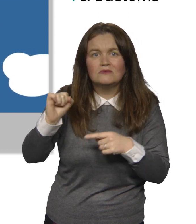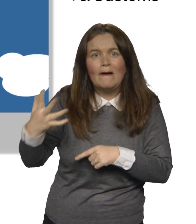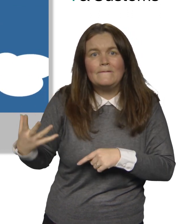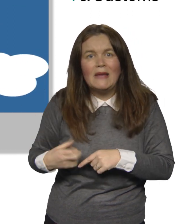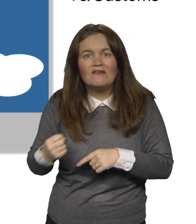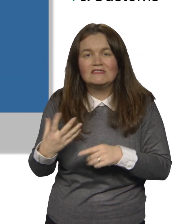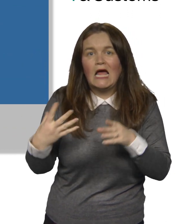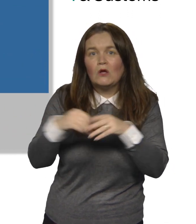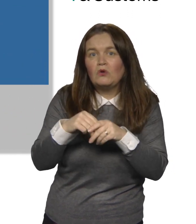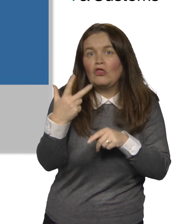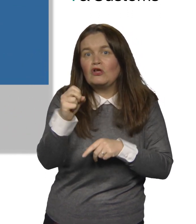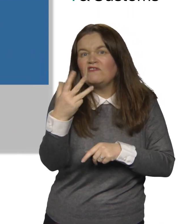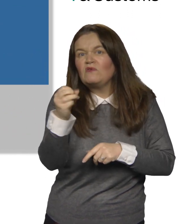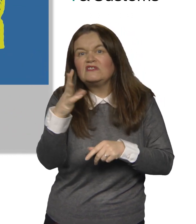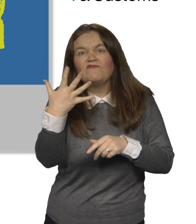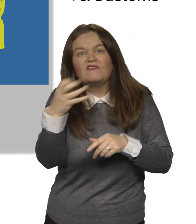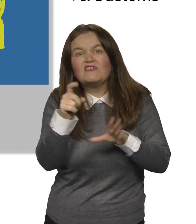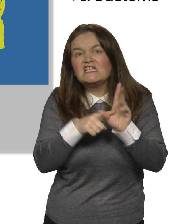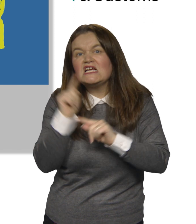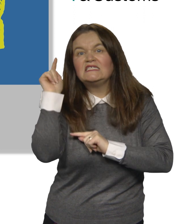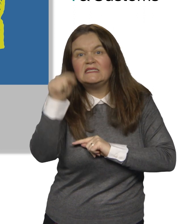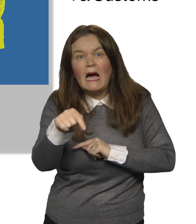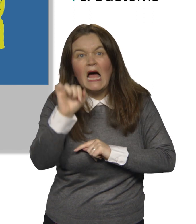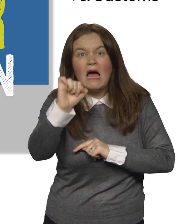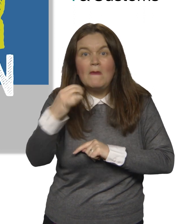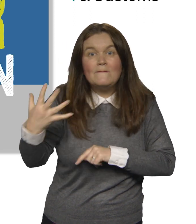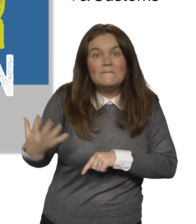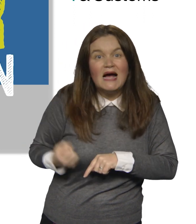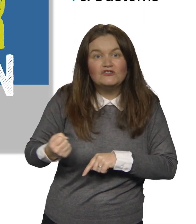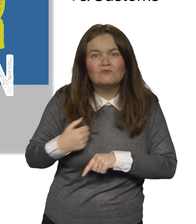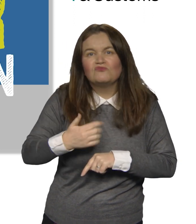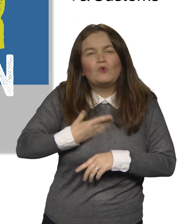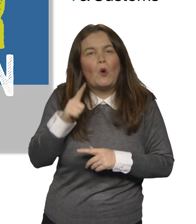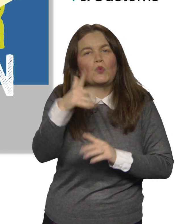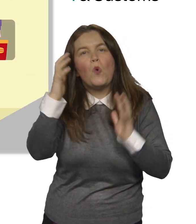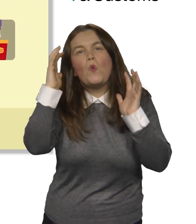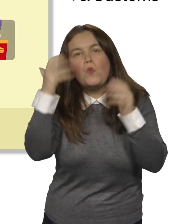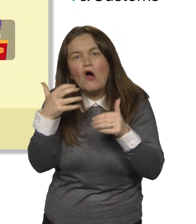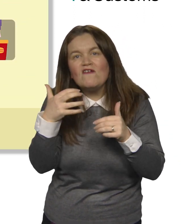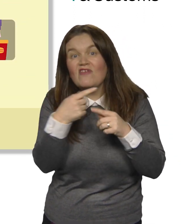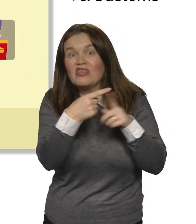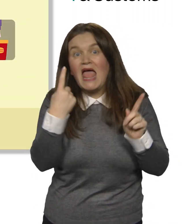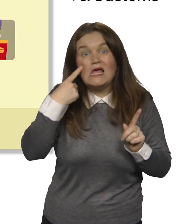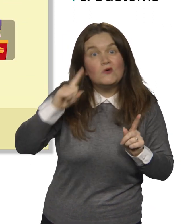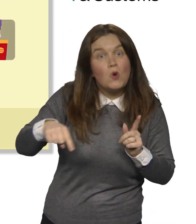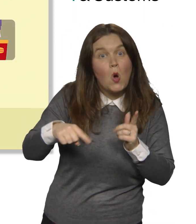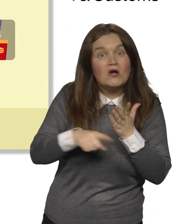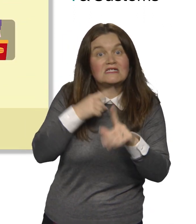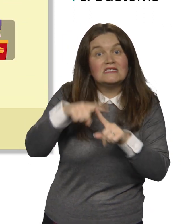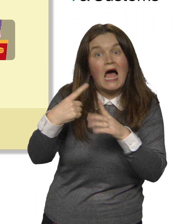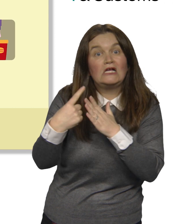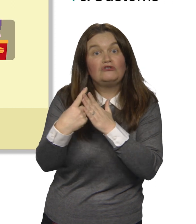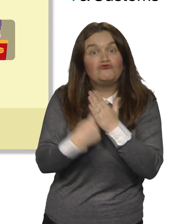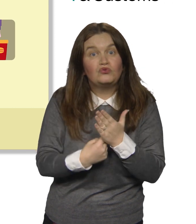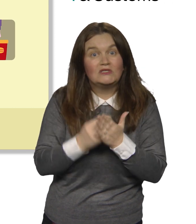entitle you to certain benefits, including, in a few decades' time, your pension. And we don't want to worry you, but if they're ignoring the